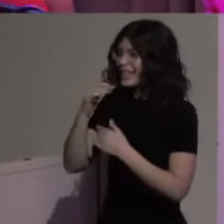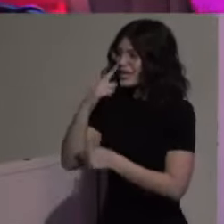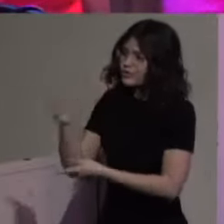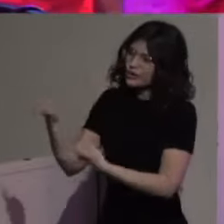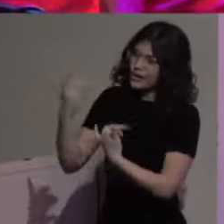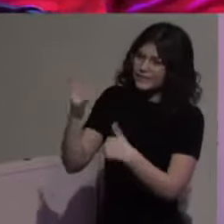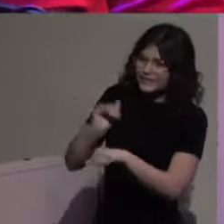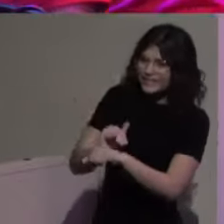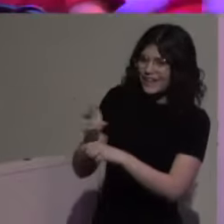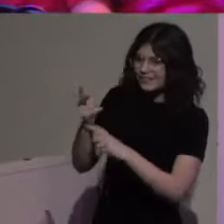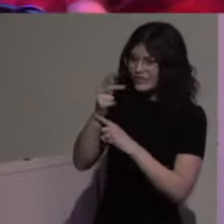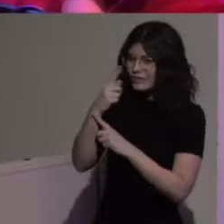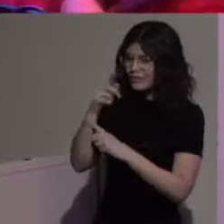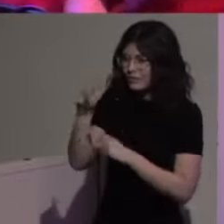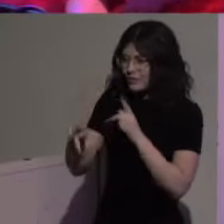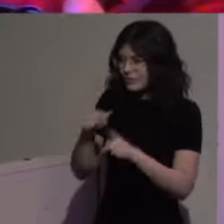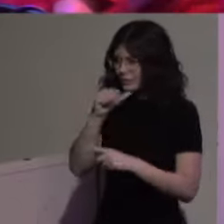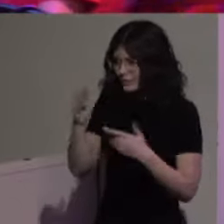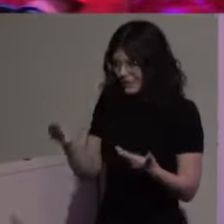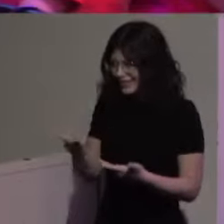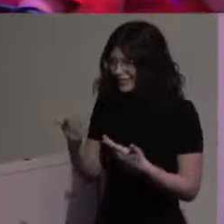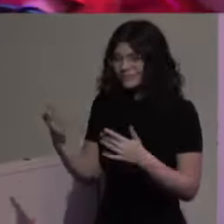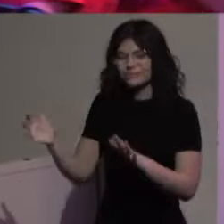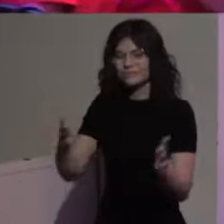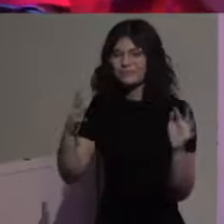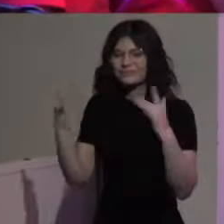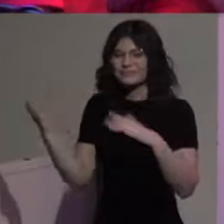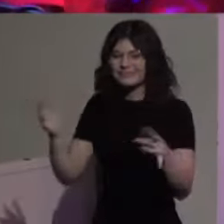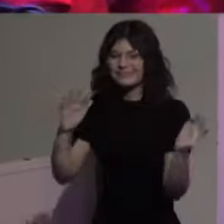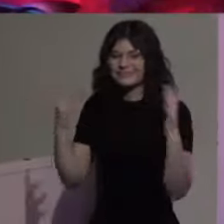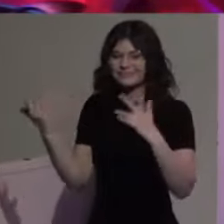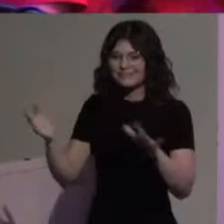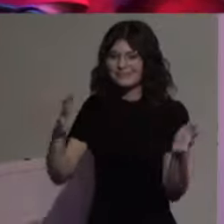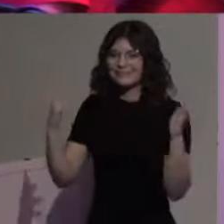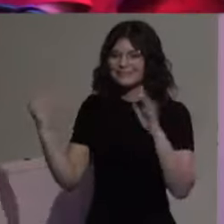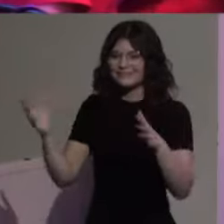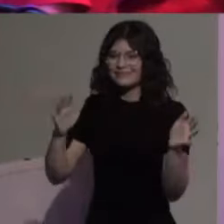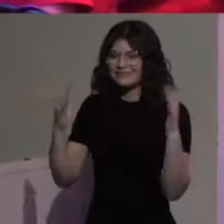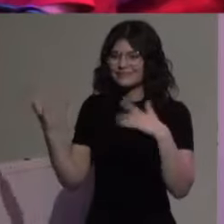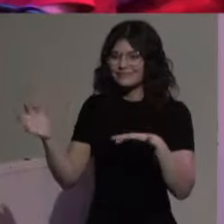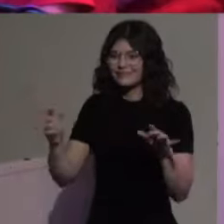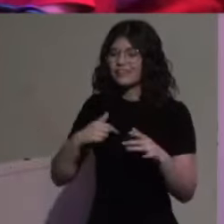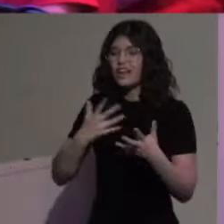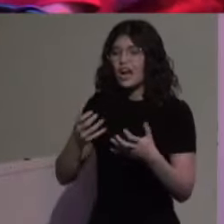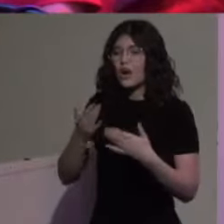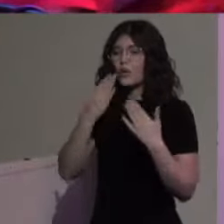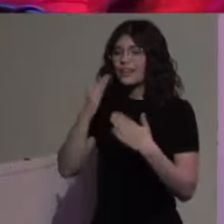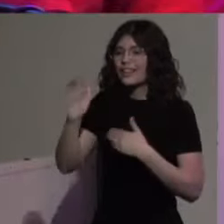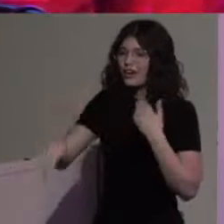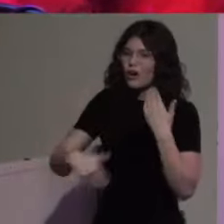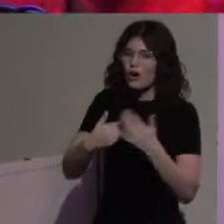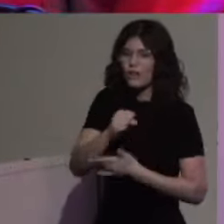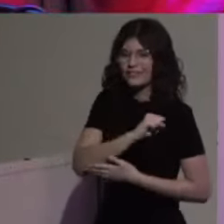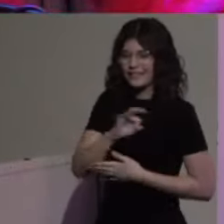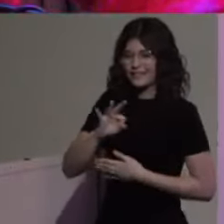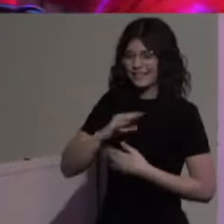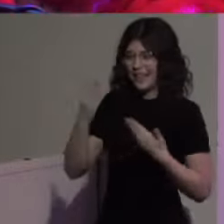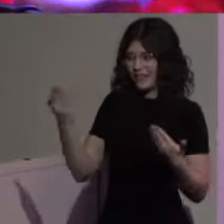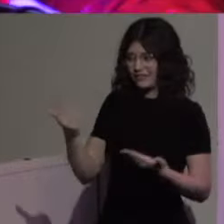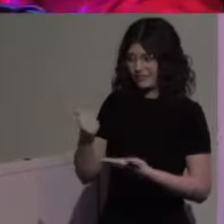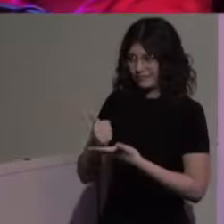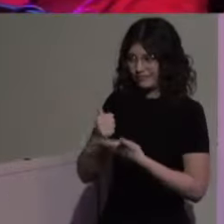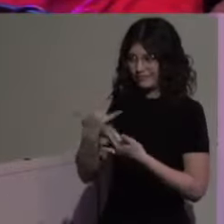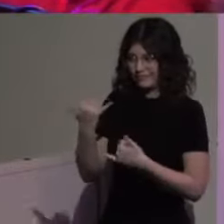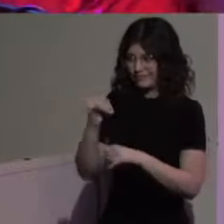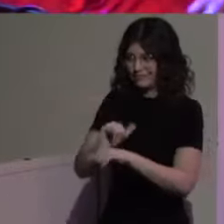for filming for people who are not here. I want to thank all the staff who helped out tonight. Thank you so